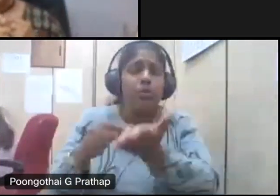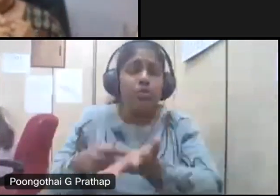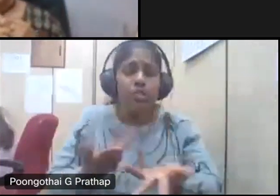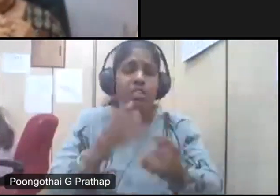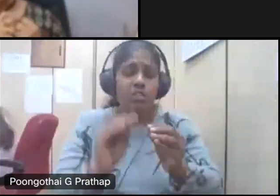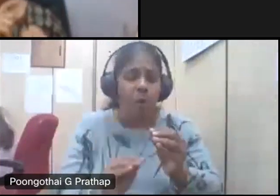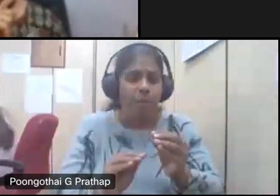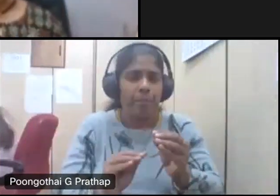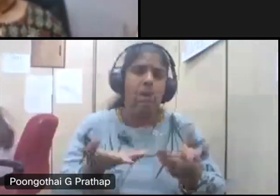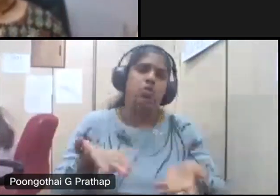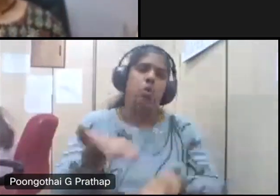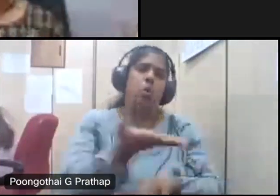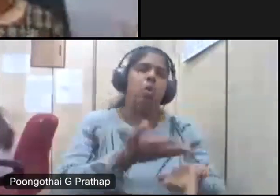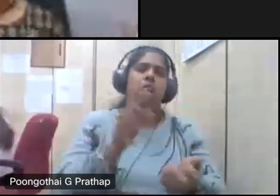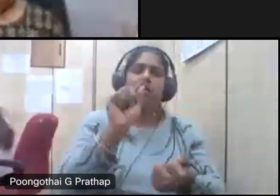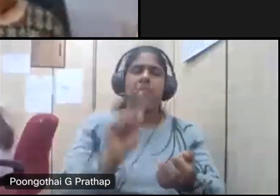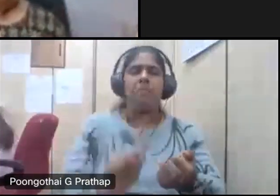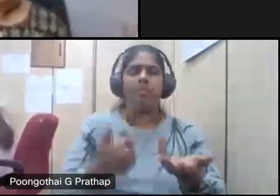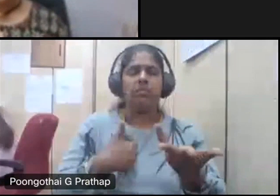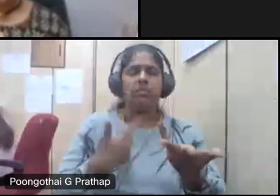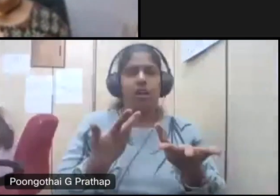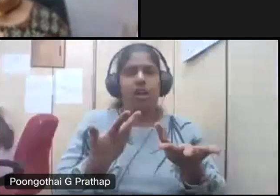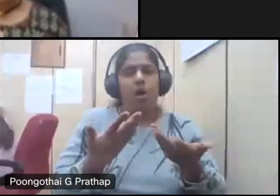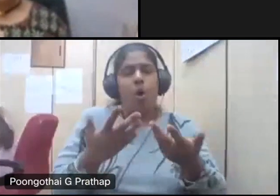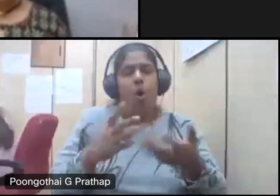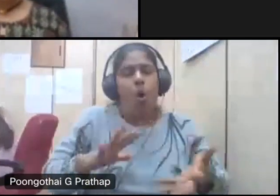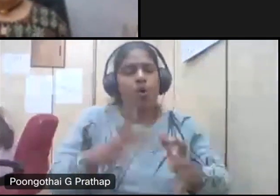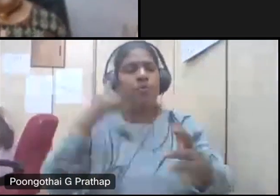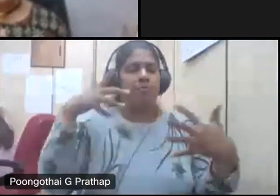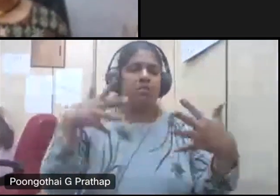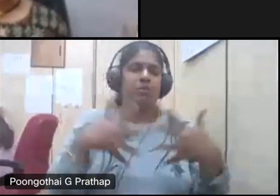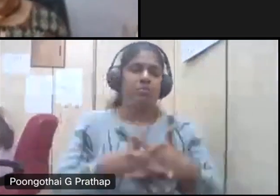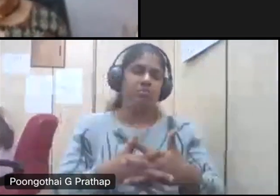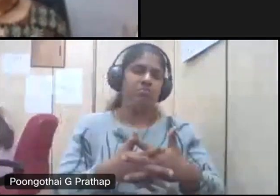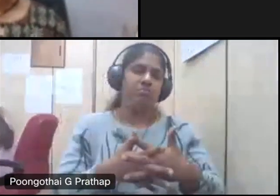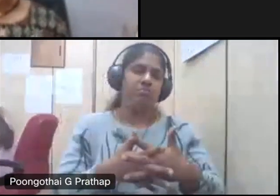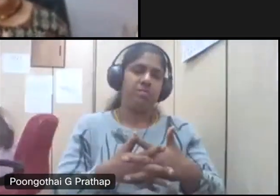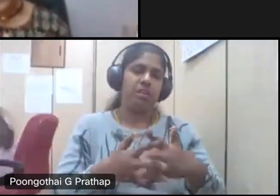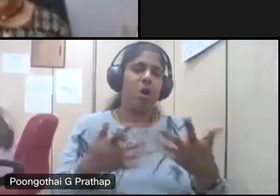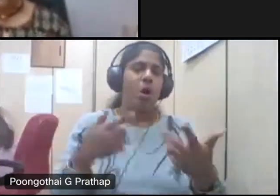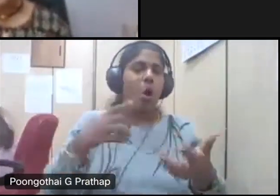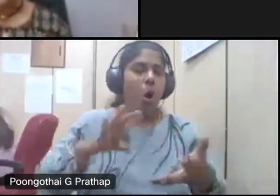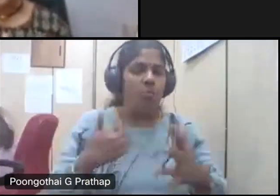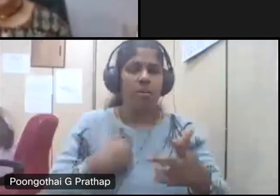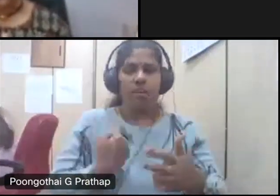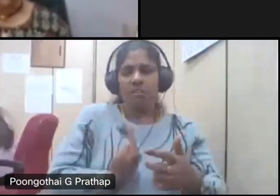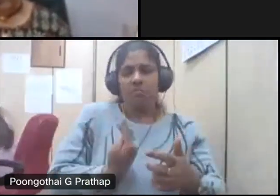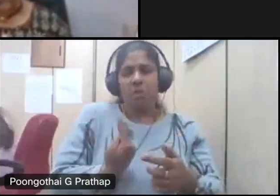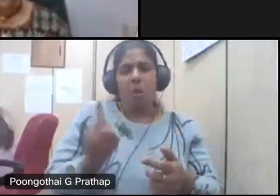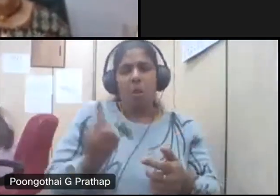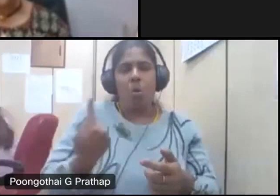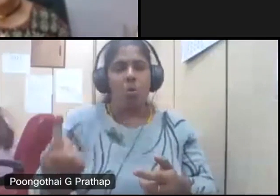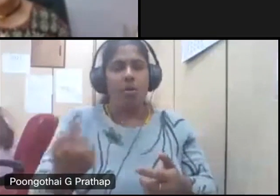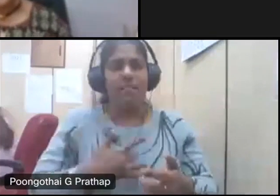into isolation, which eventually results into depression. It is the collective responsibility